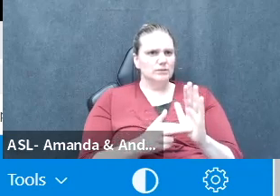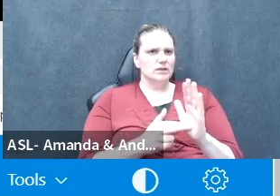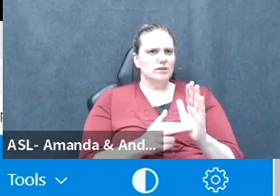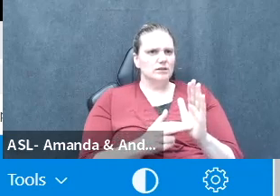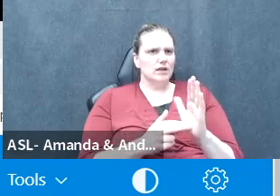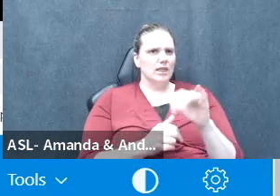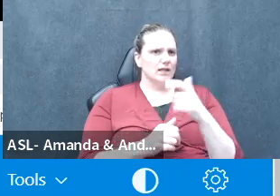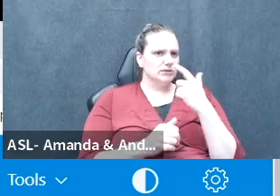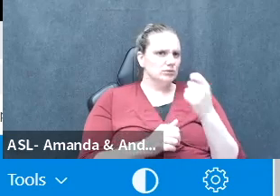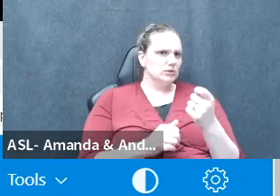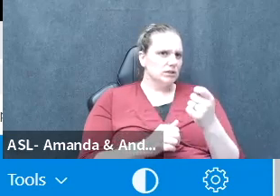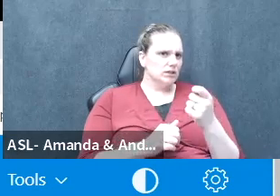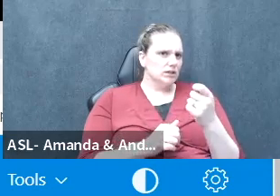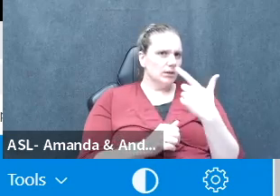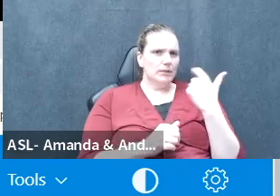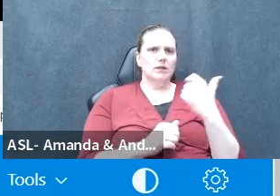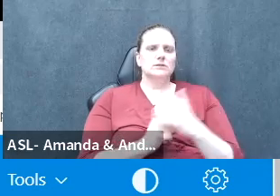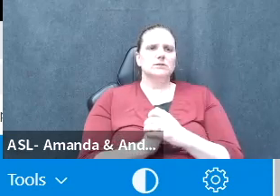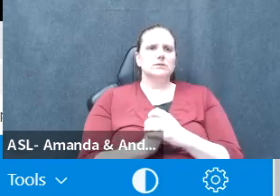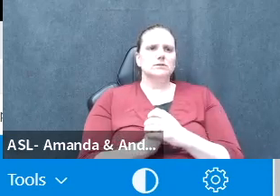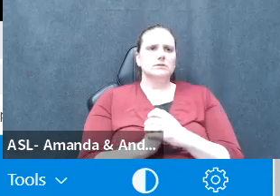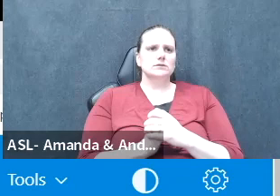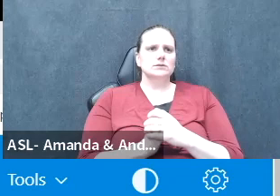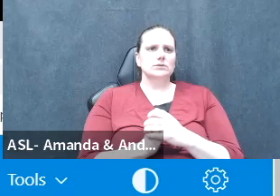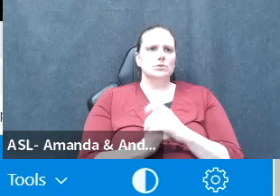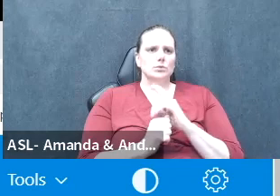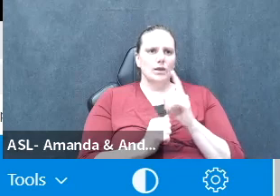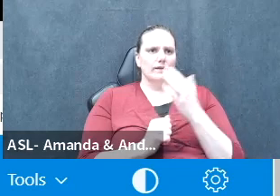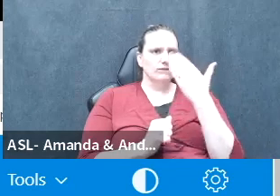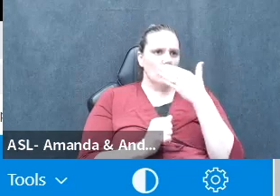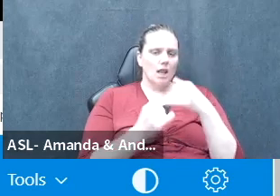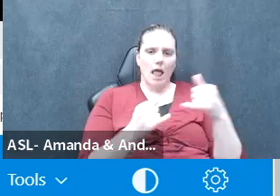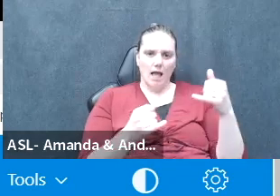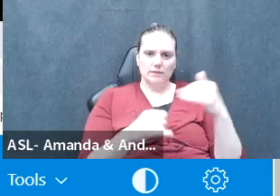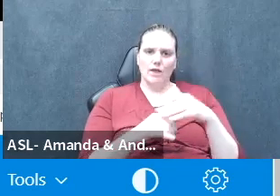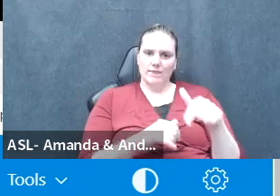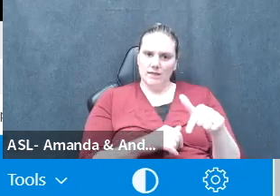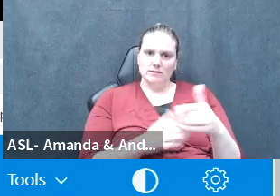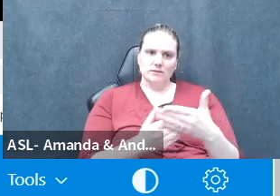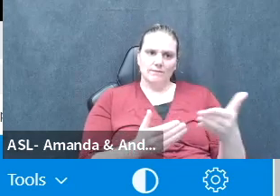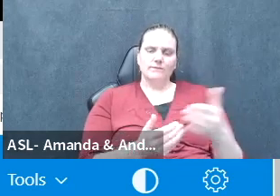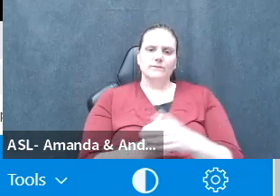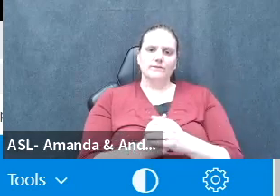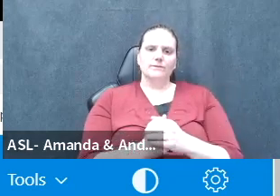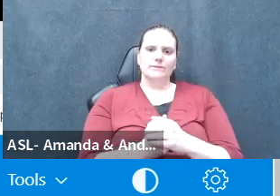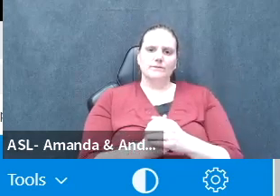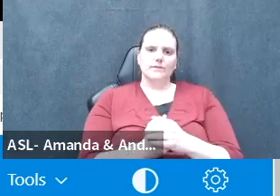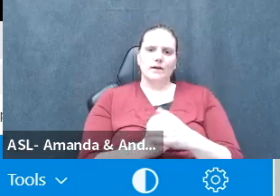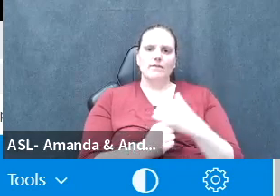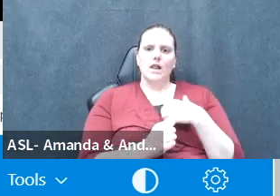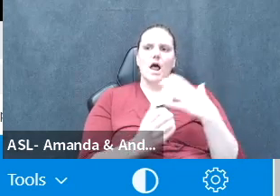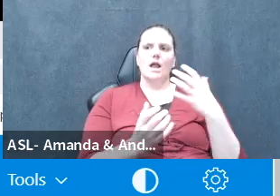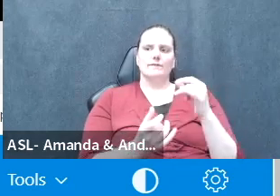that was interesting because we're really front lines on some of this stuff. So I think we might have a lot of